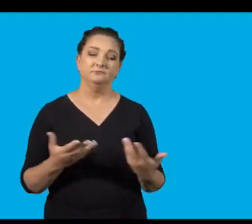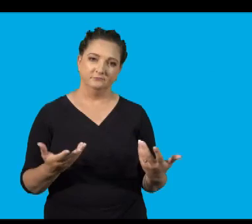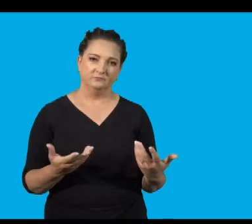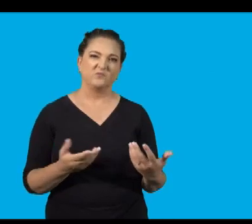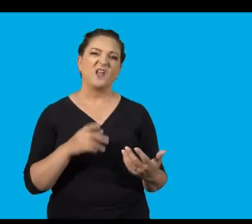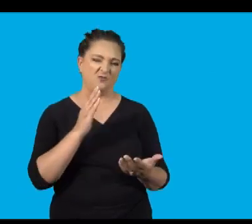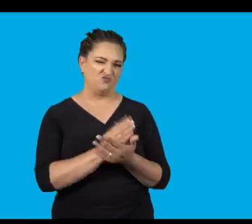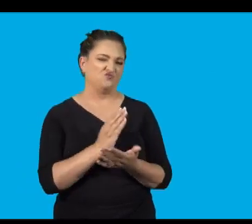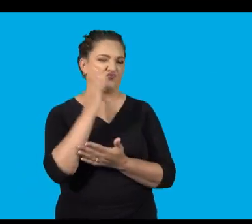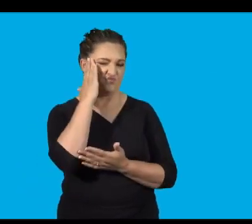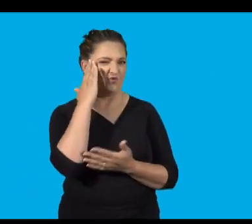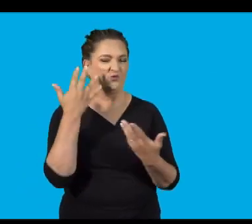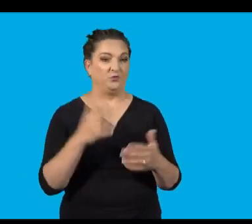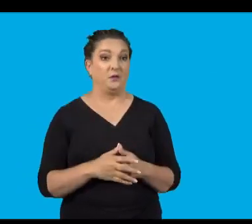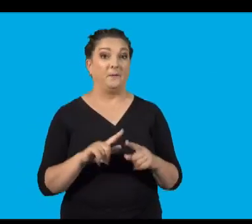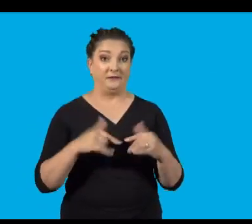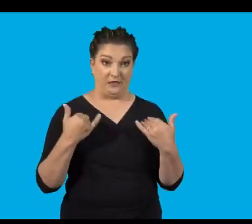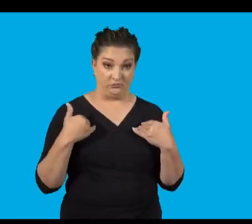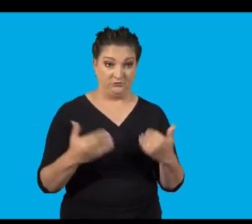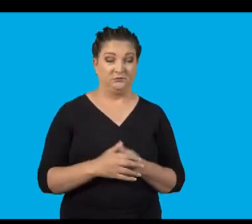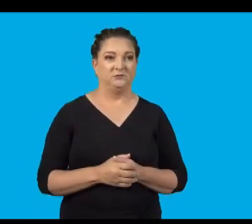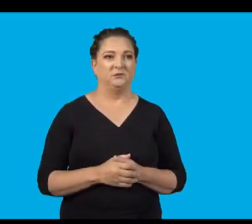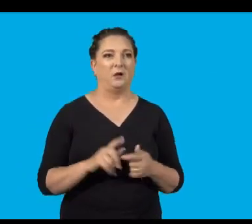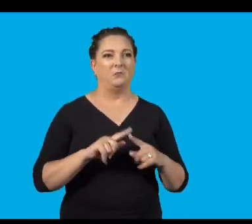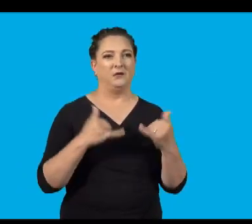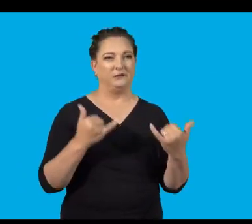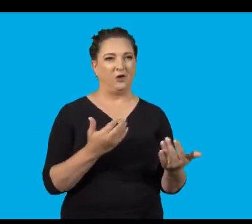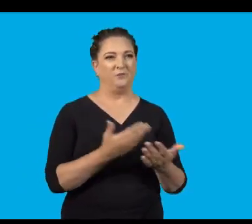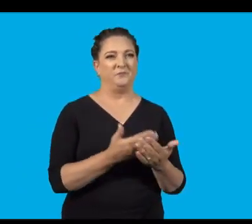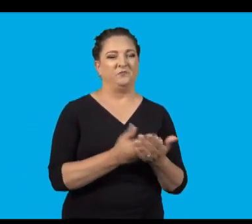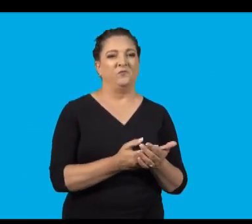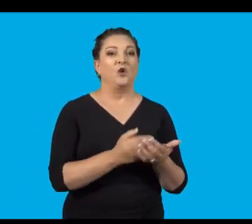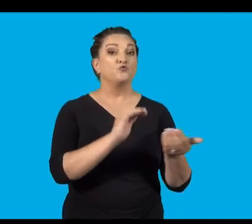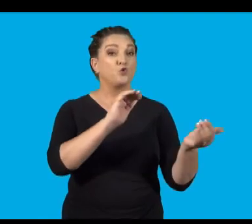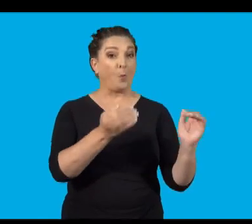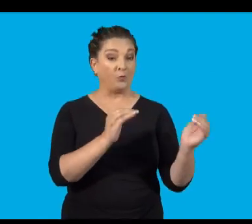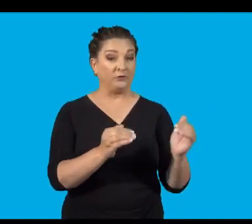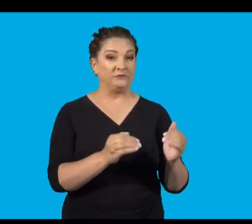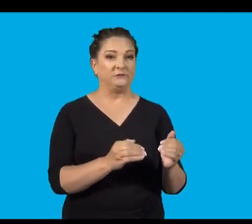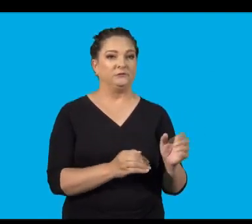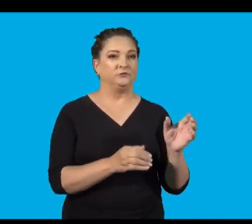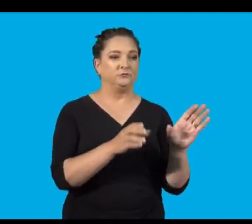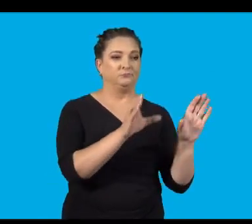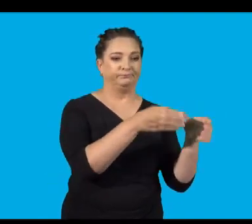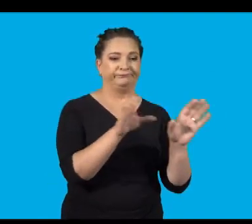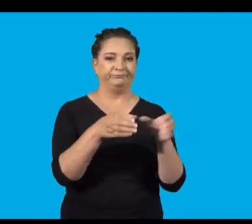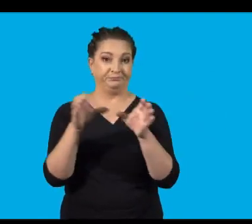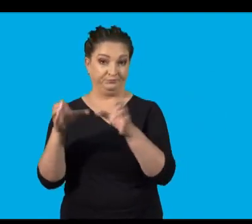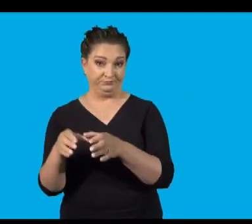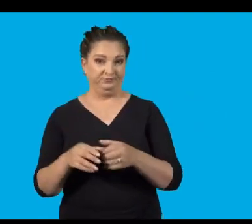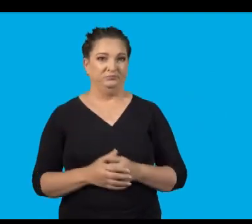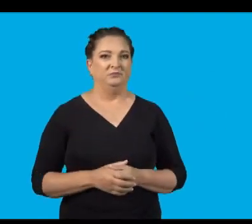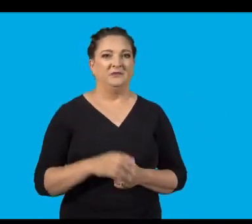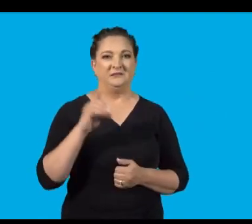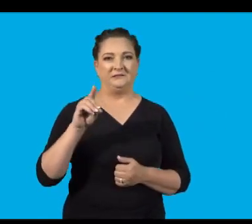is something that you're quite familiar with. So let's dig in quickly. Our degrees of comparison, all right? So what are degrees of